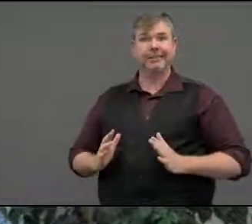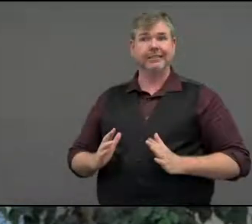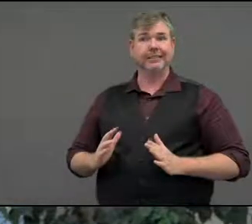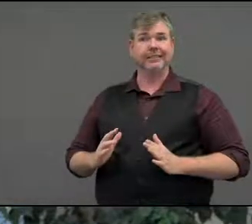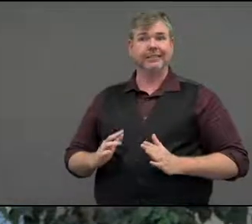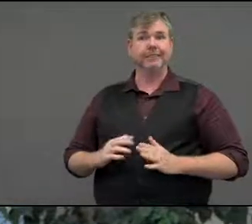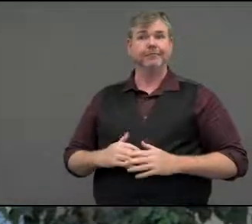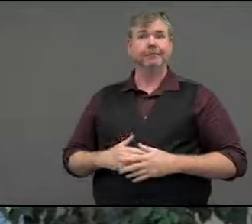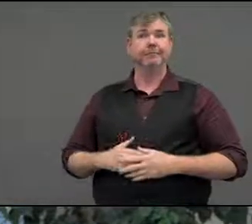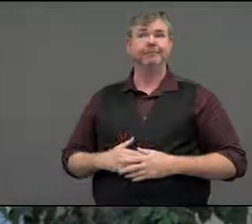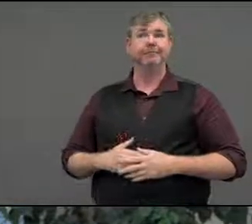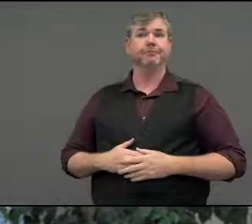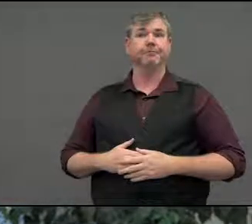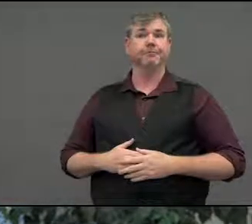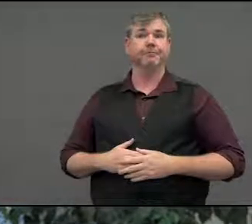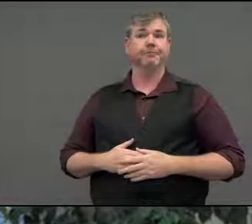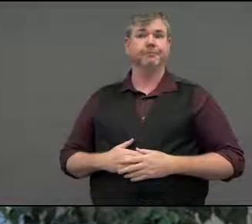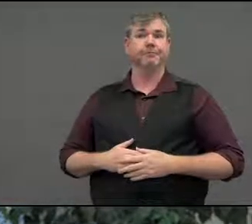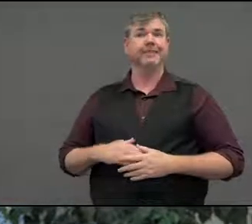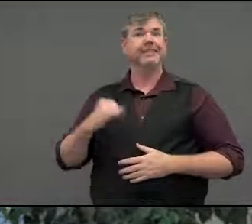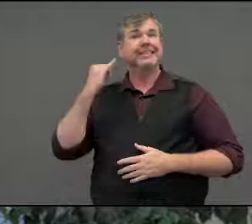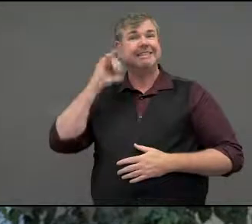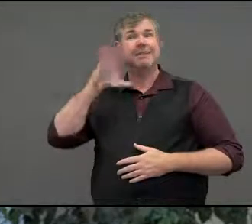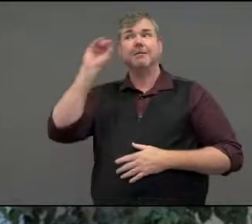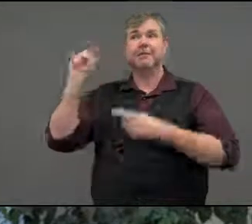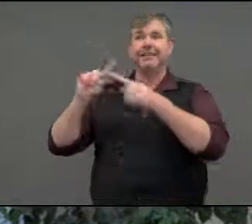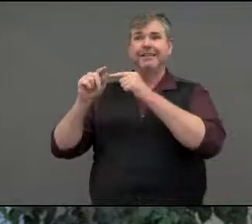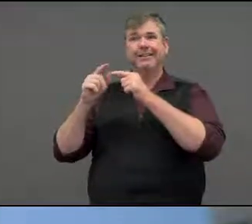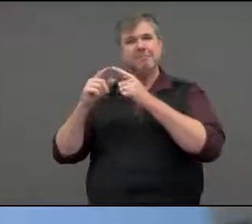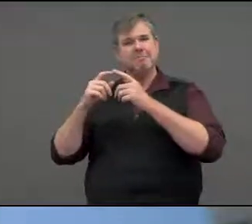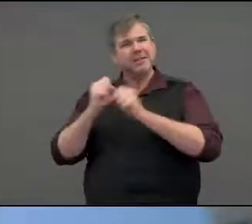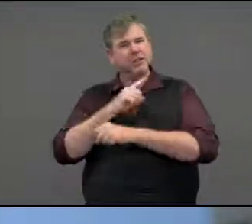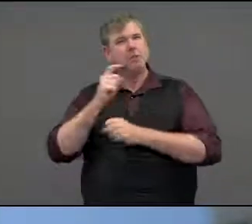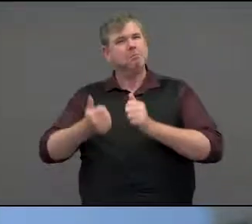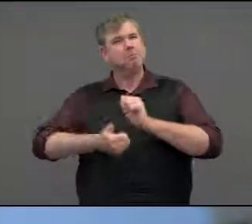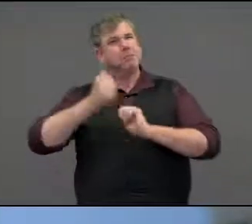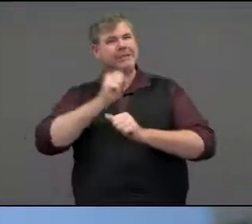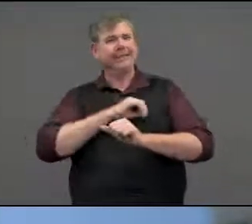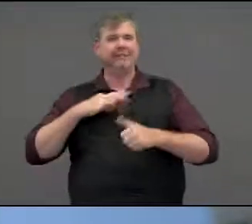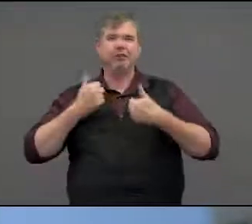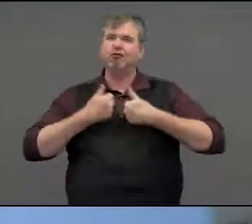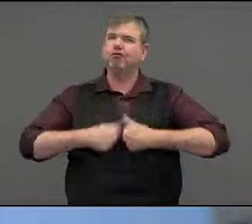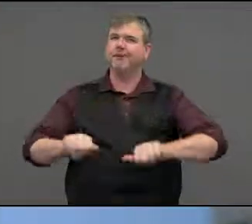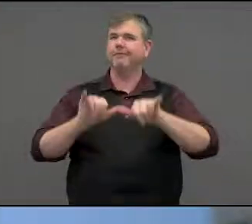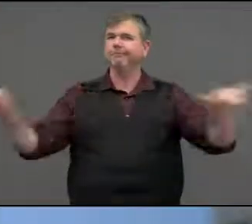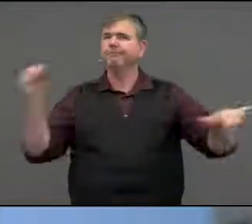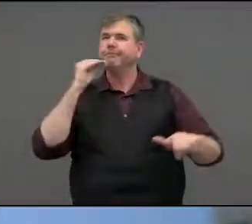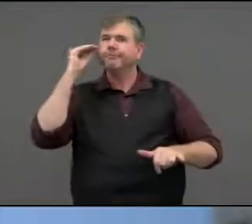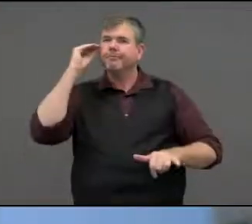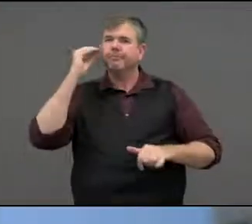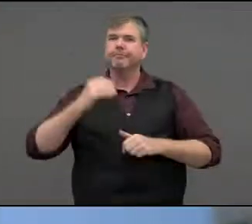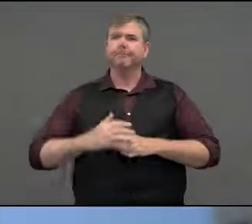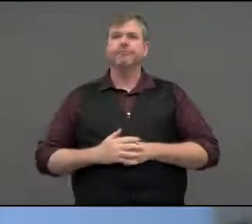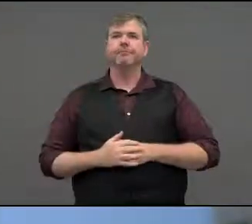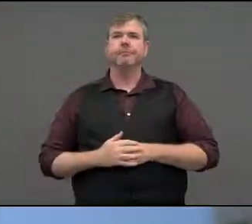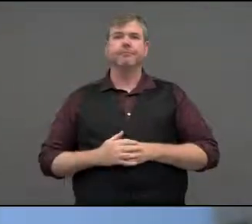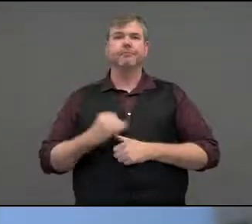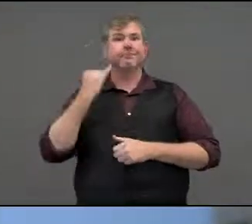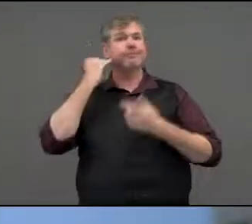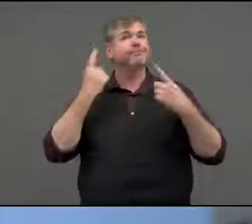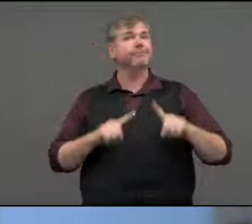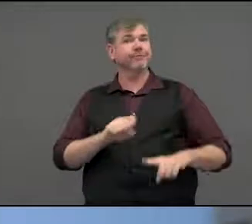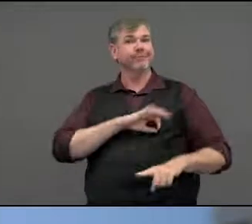will alleviate a lot of that social distancing issue. But with those staff that are still on site, they still need to make sure they're 6 feet away from